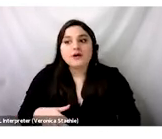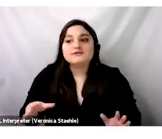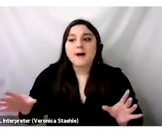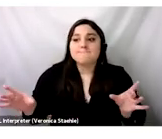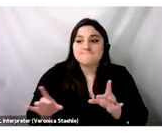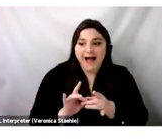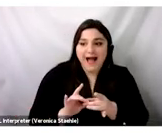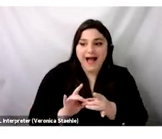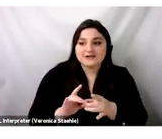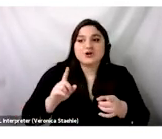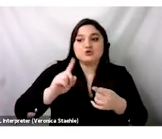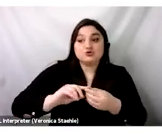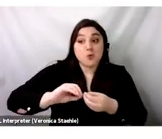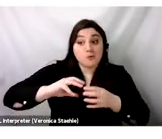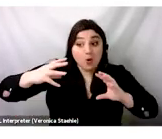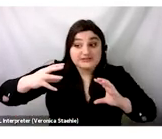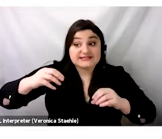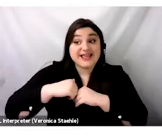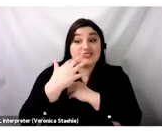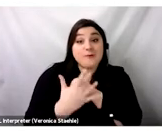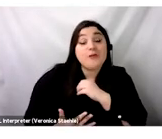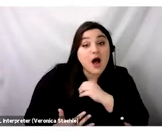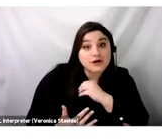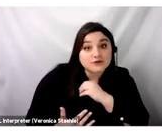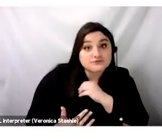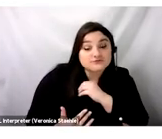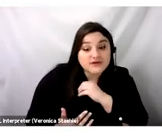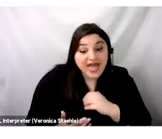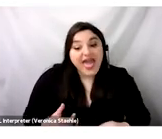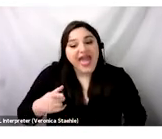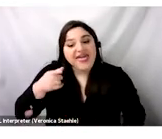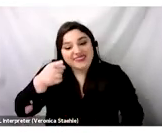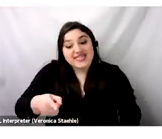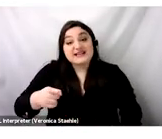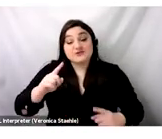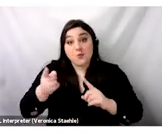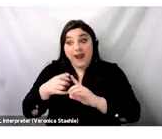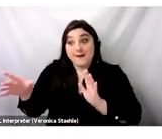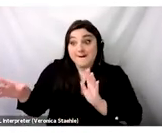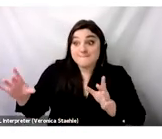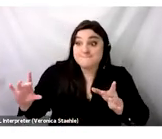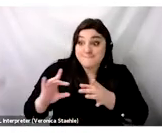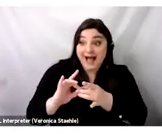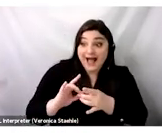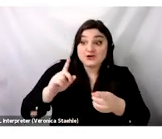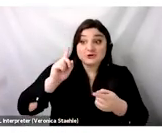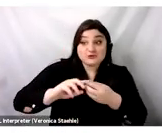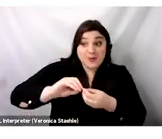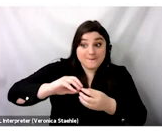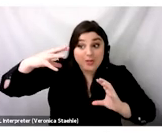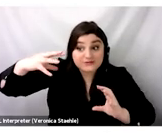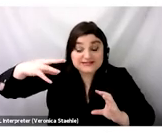plasma proteins, they denature certain chemical makeup of the plasma, and some of the time render